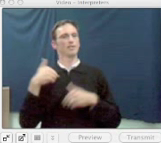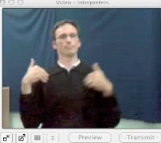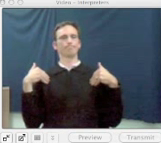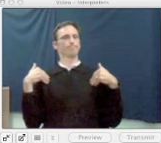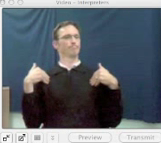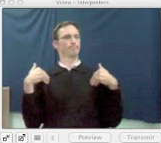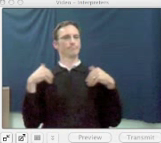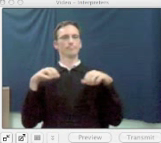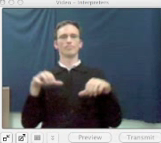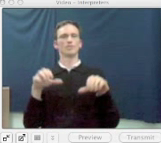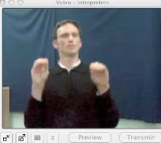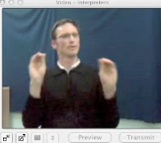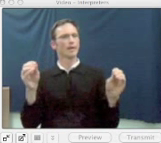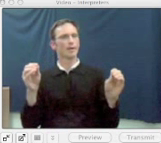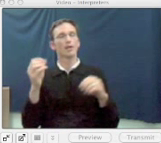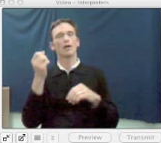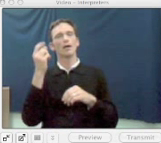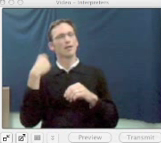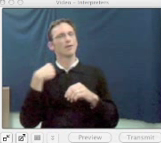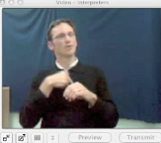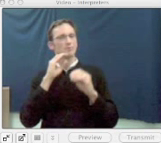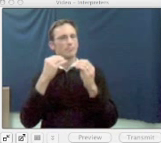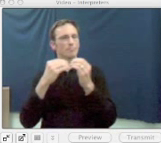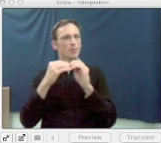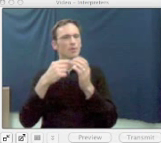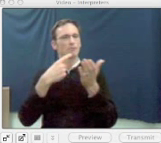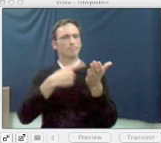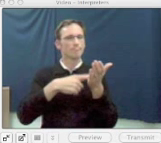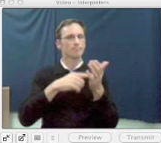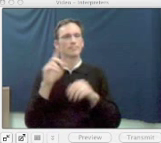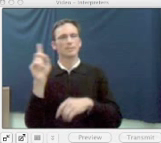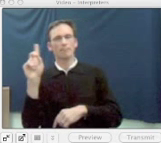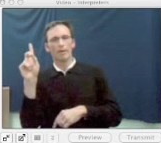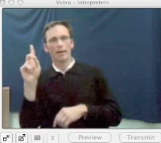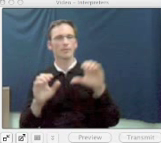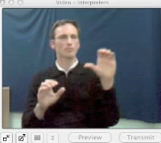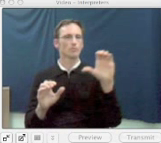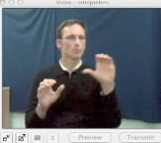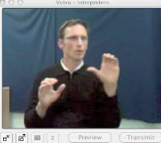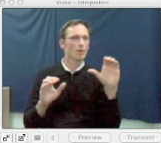Again, we'll talk about demands and controls and the concepts behind them